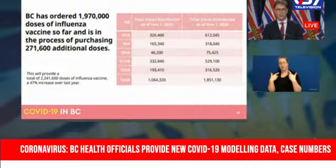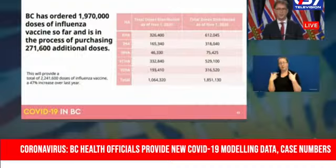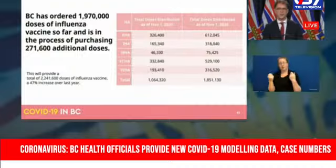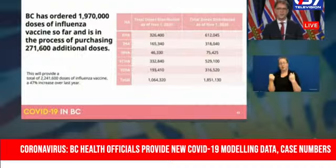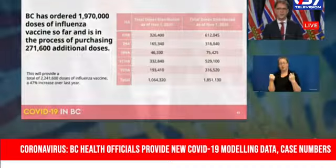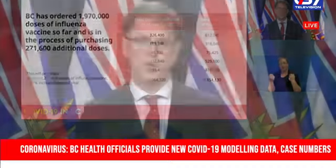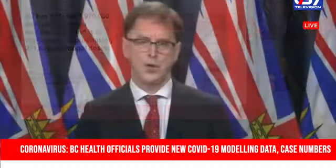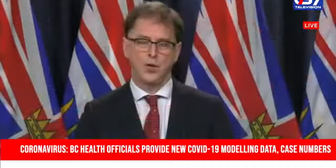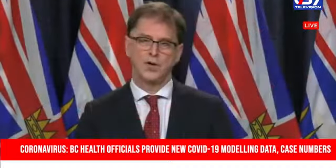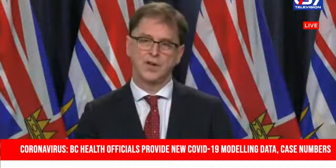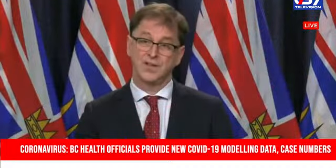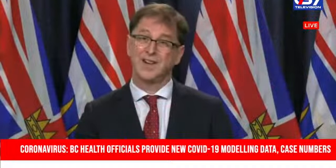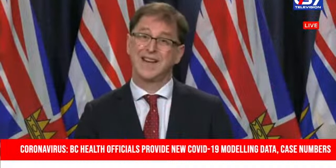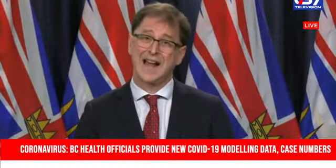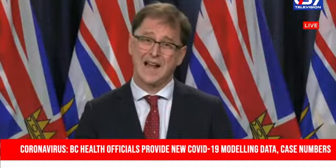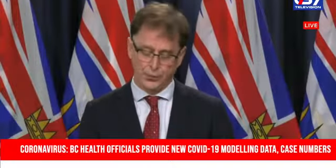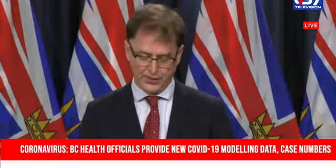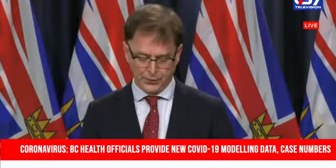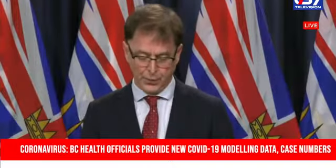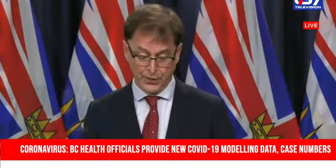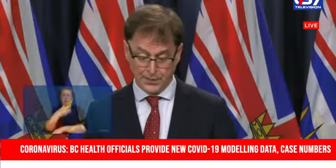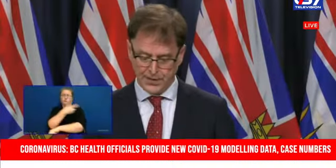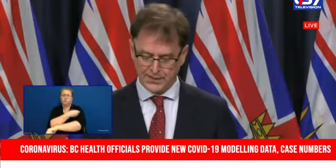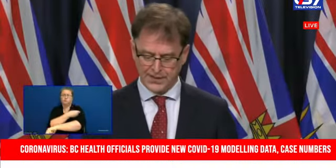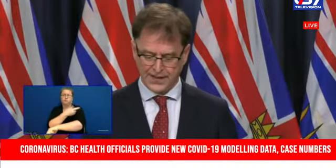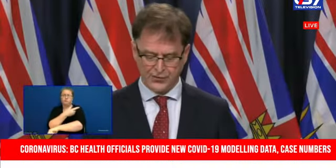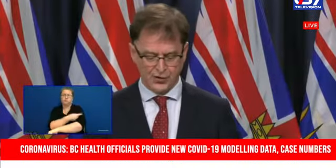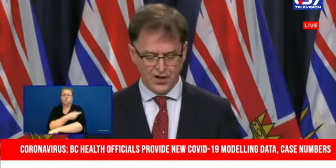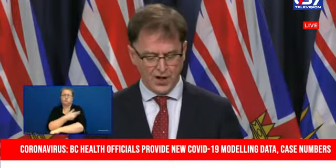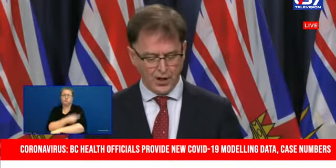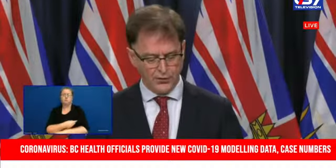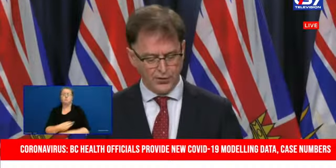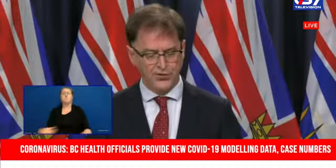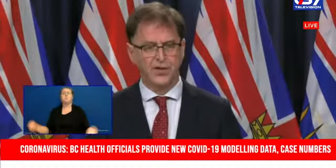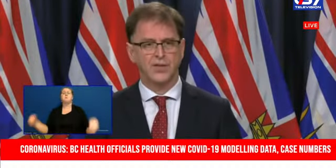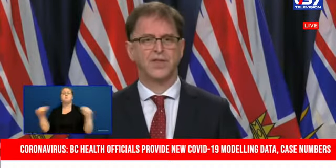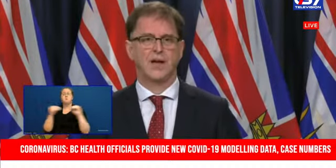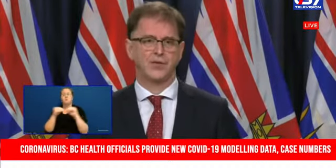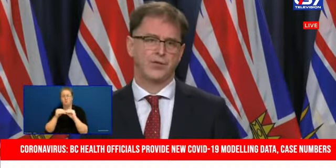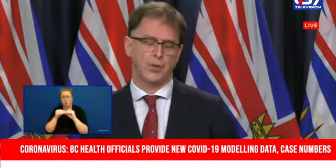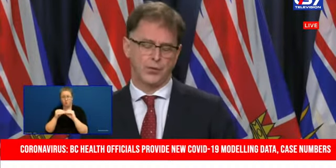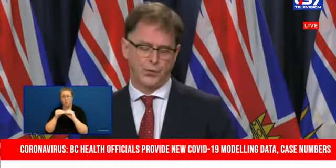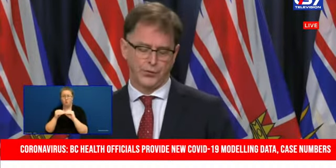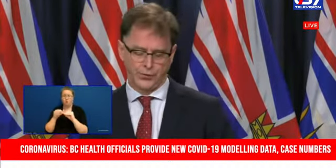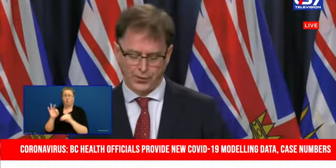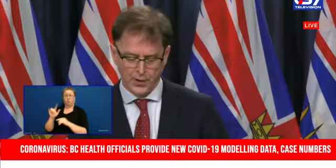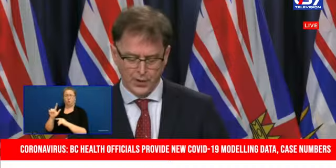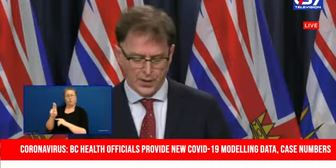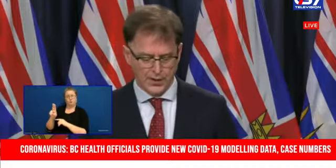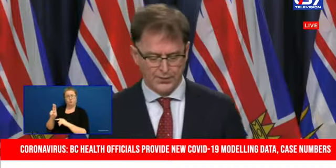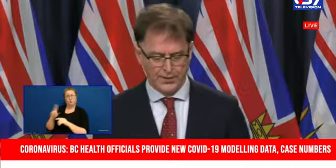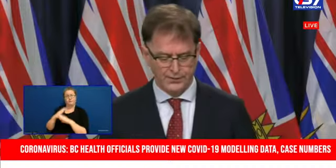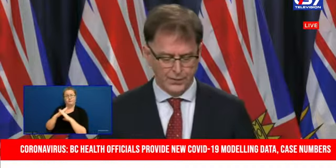health across BC who are delivering, as we have spoken compared to last year, hundreds of thousands more doses of